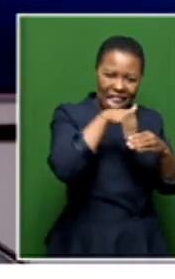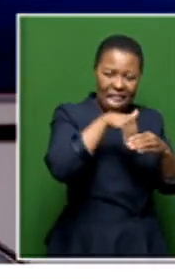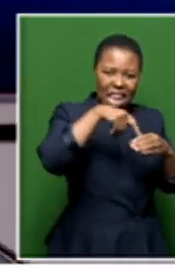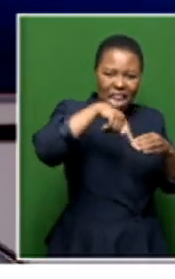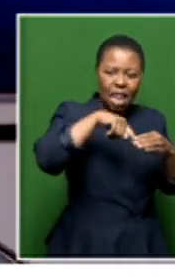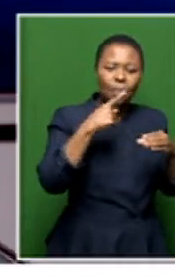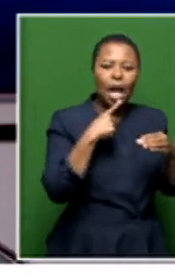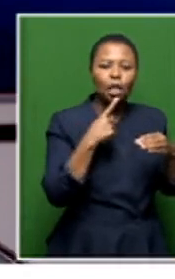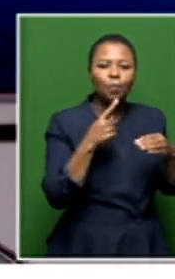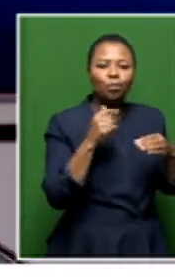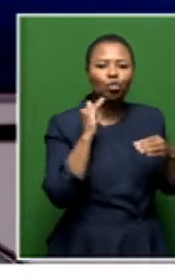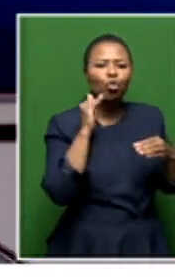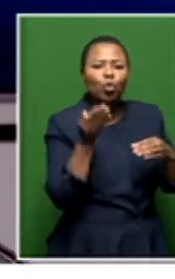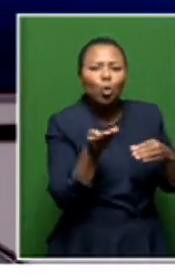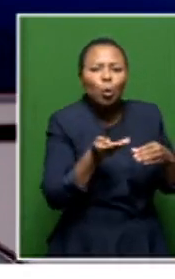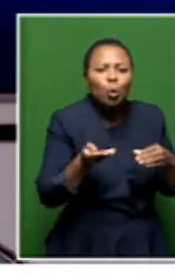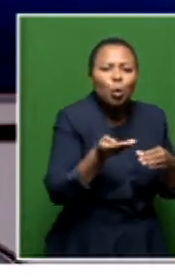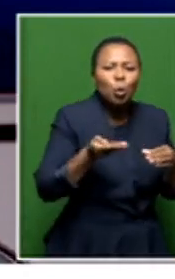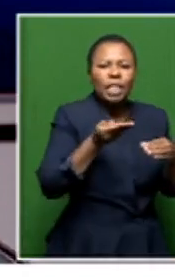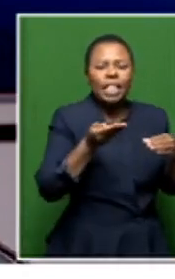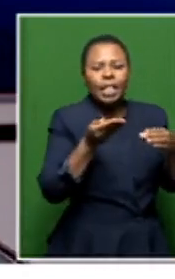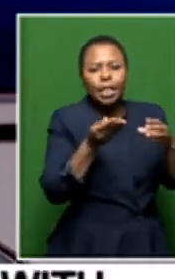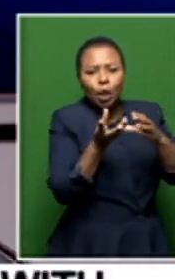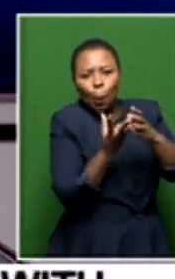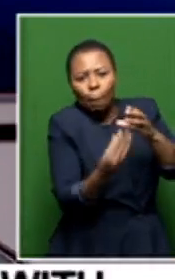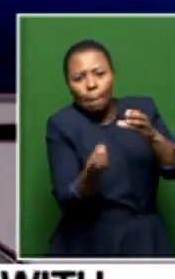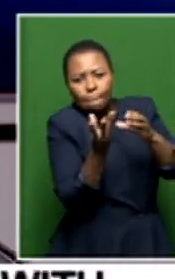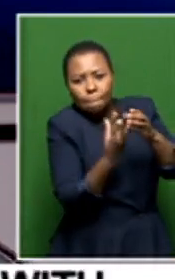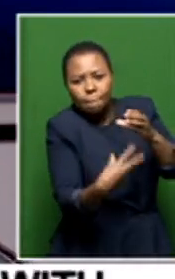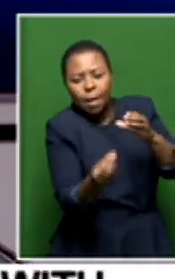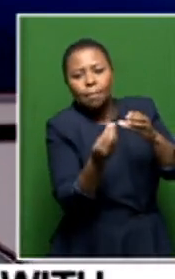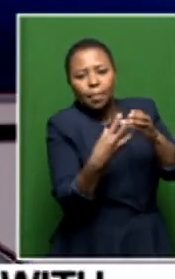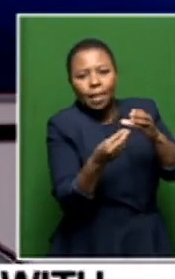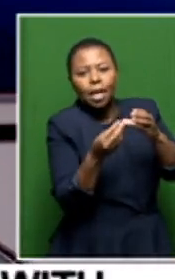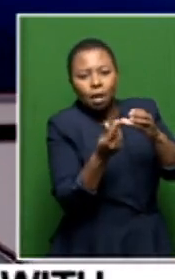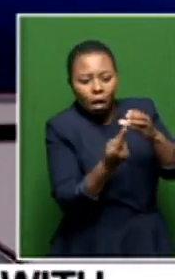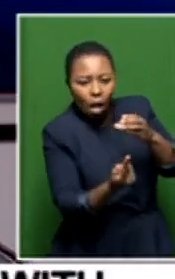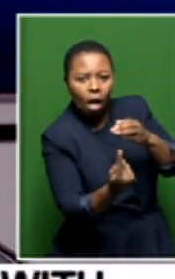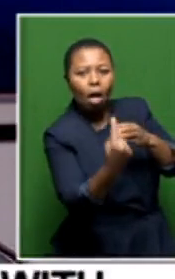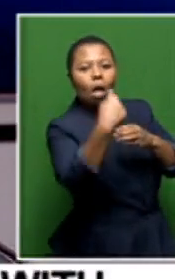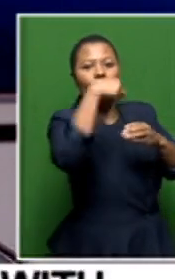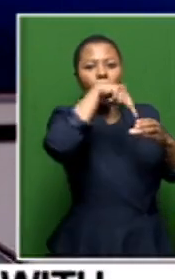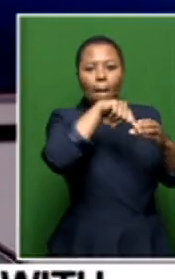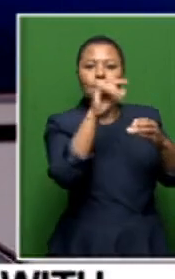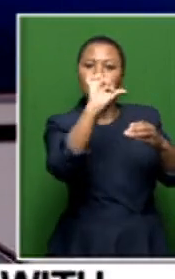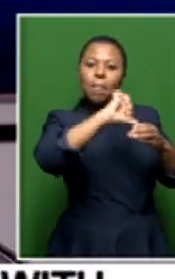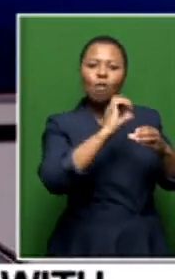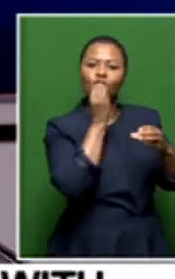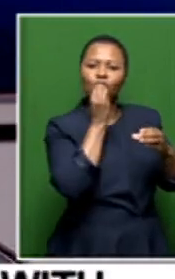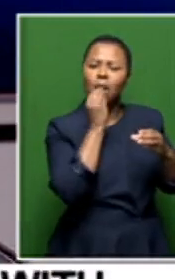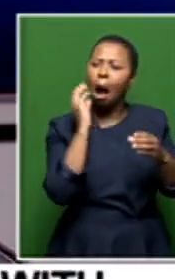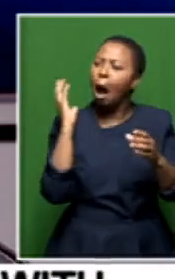any juice, air that is released still goes back into the food. Yes. Okay, got